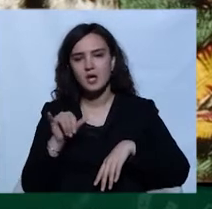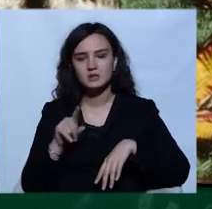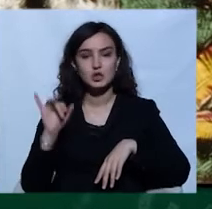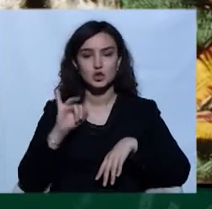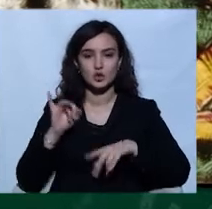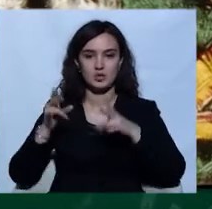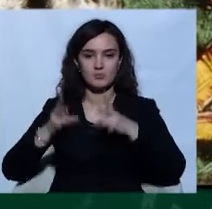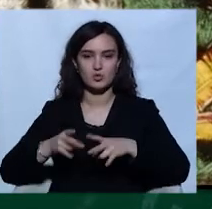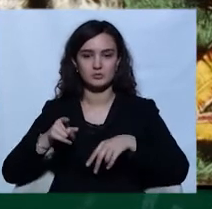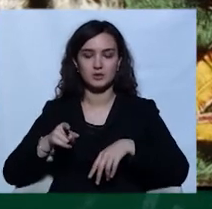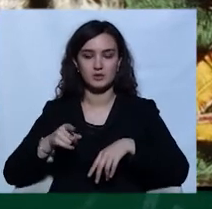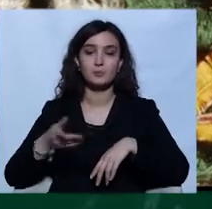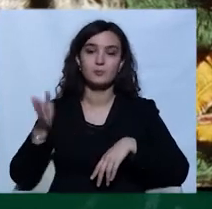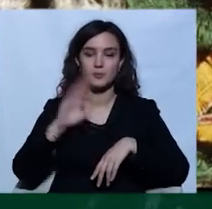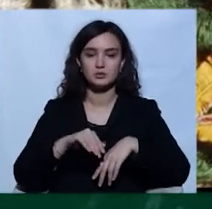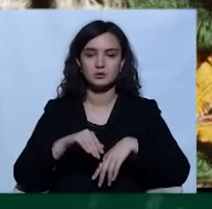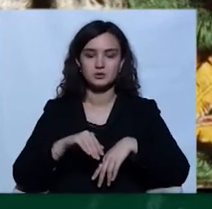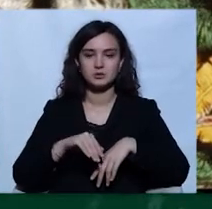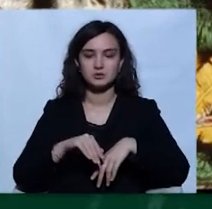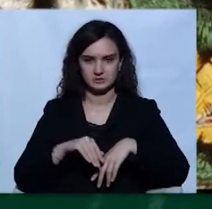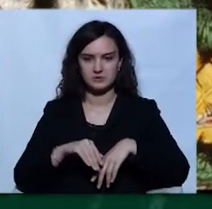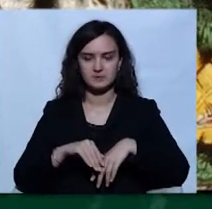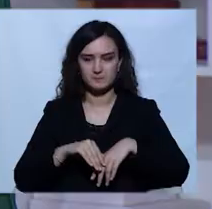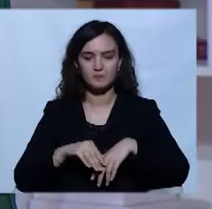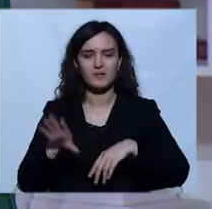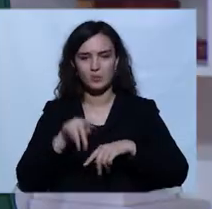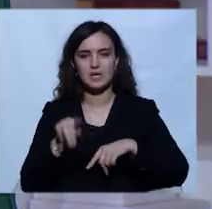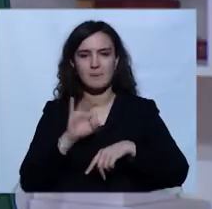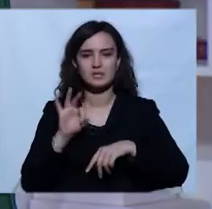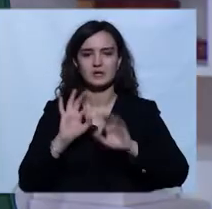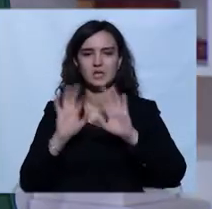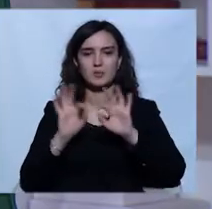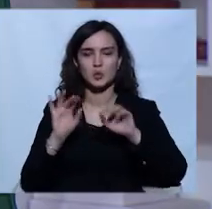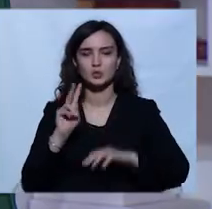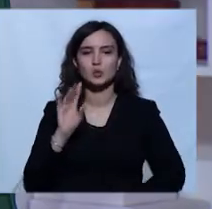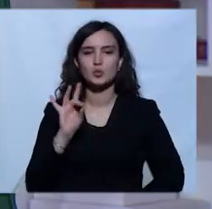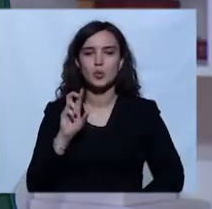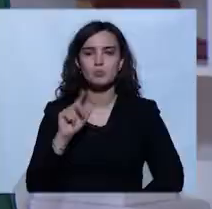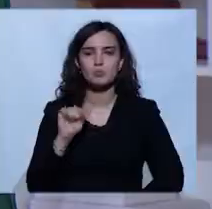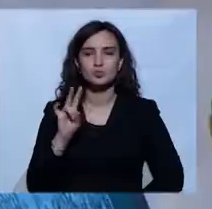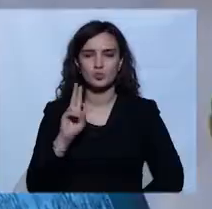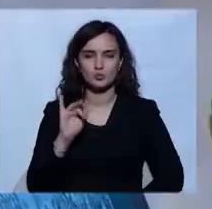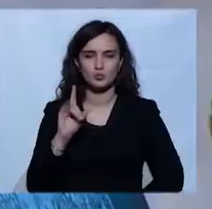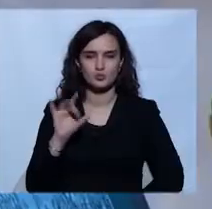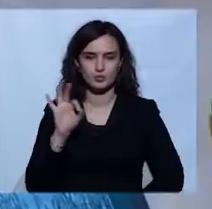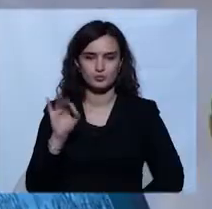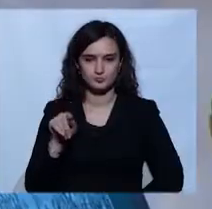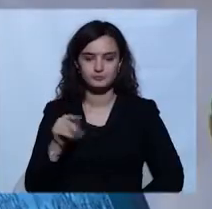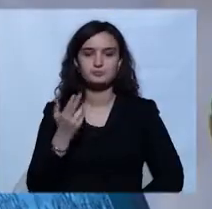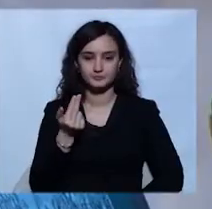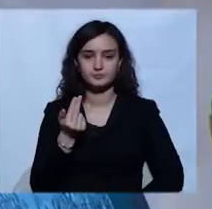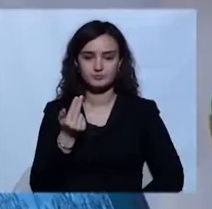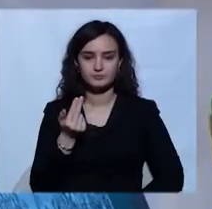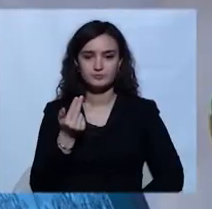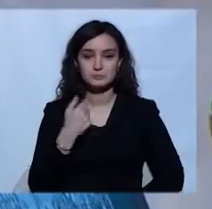story. Now, let's dive into the setting of Robinson Crusoe. Yes,